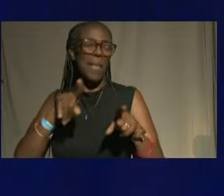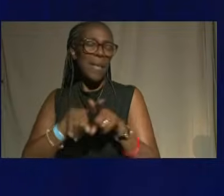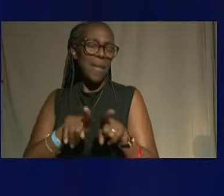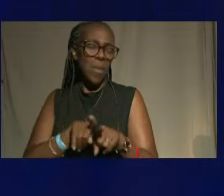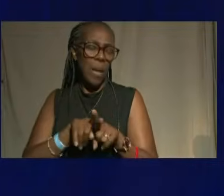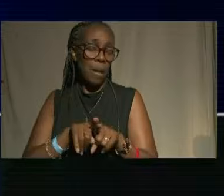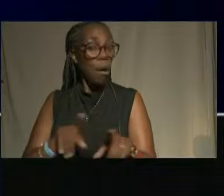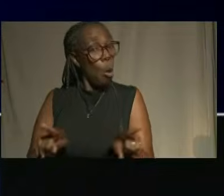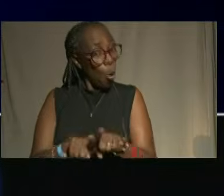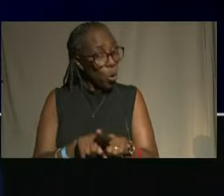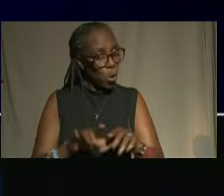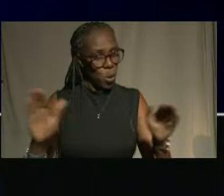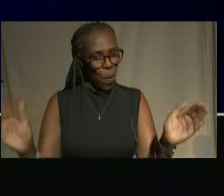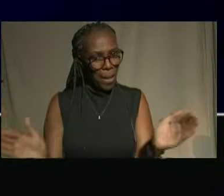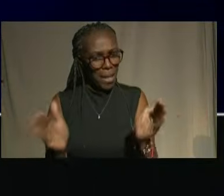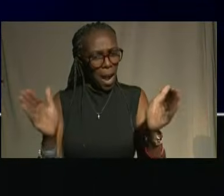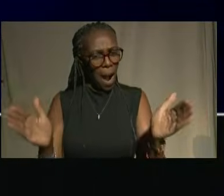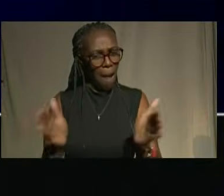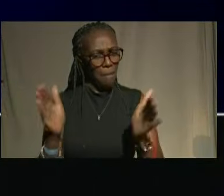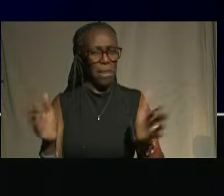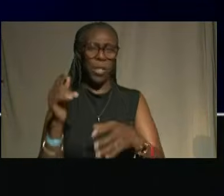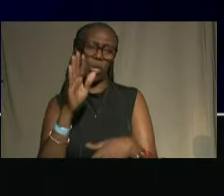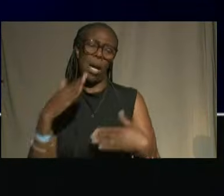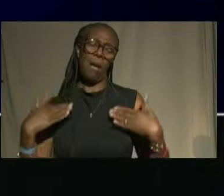encourage young entrepreneurs in the